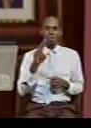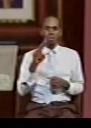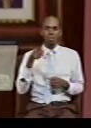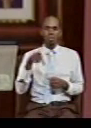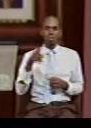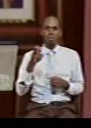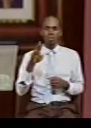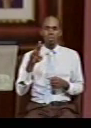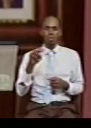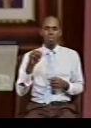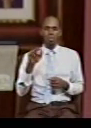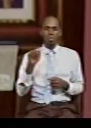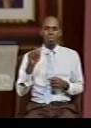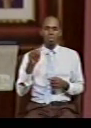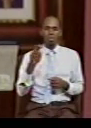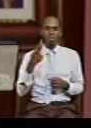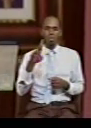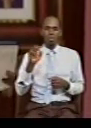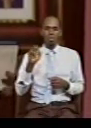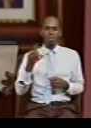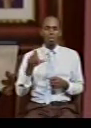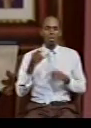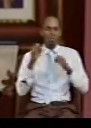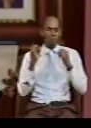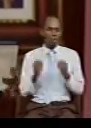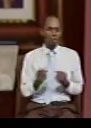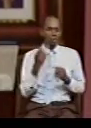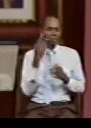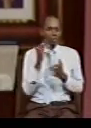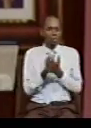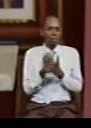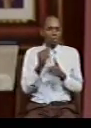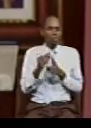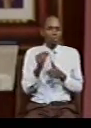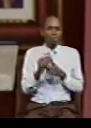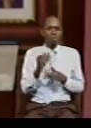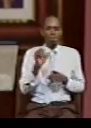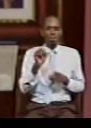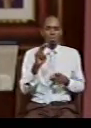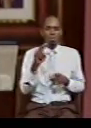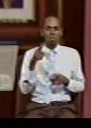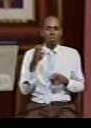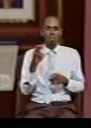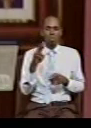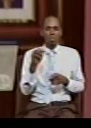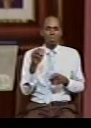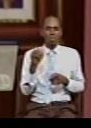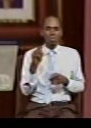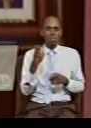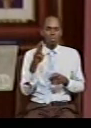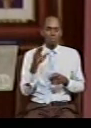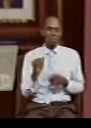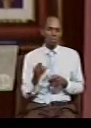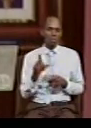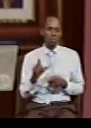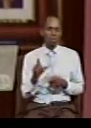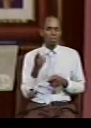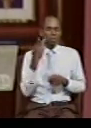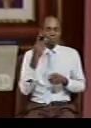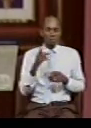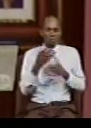Supernatural power. Well, if you look at that word supernatural, there is the word super, there